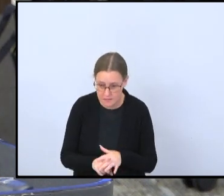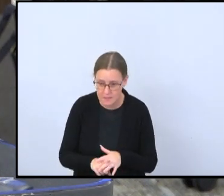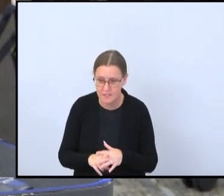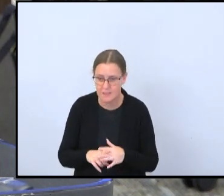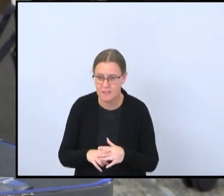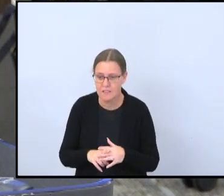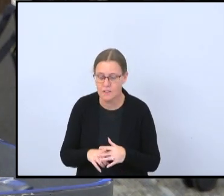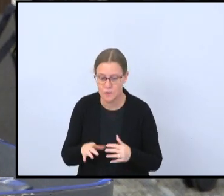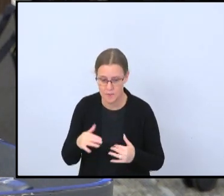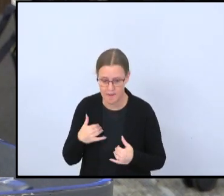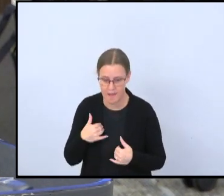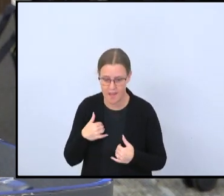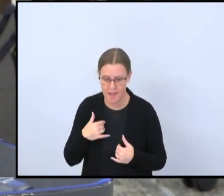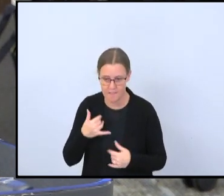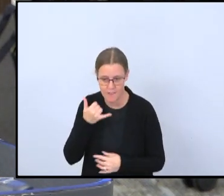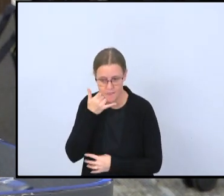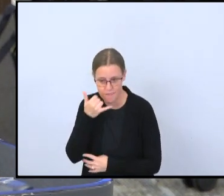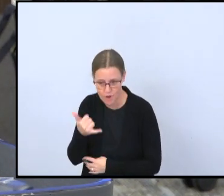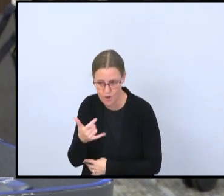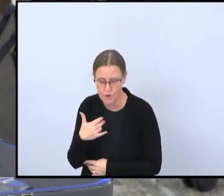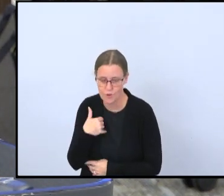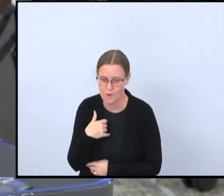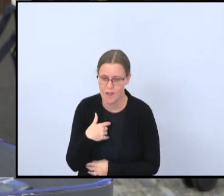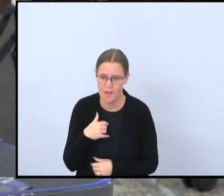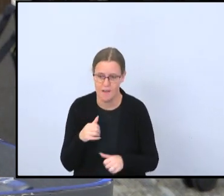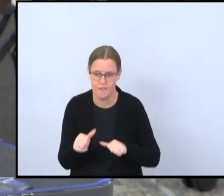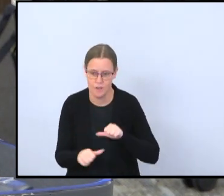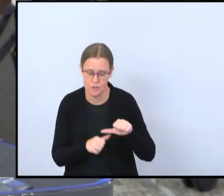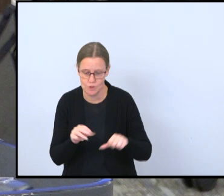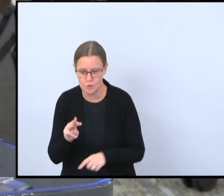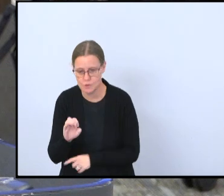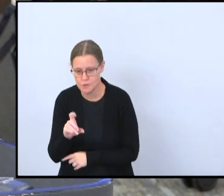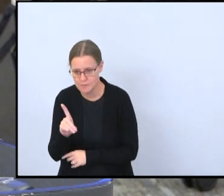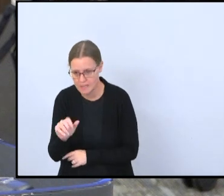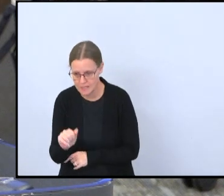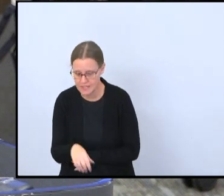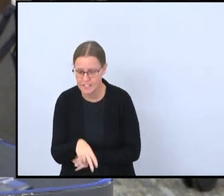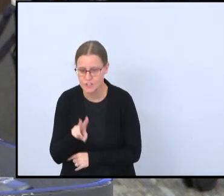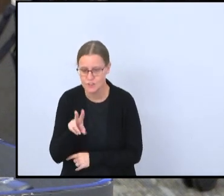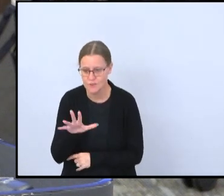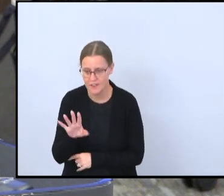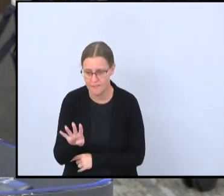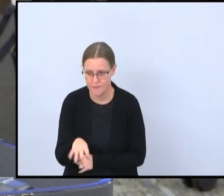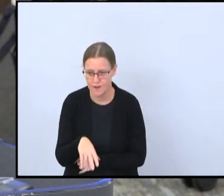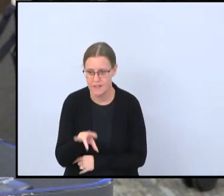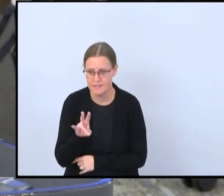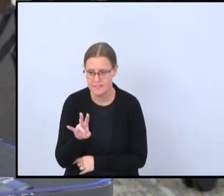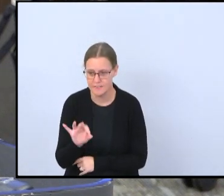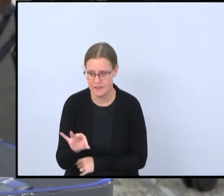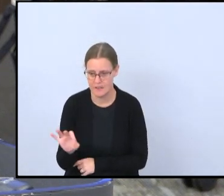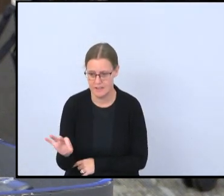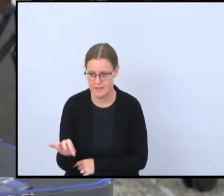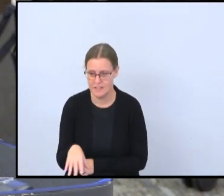operating their pre-K hotline. That number is on social media, on our website, and I'll say it here,